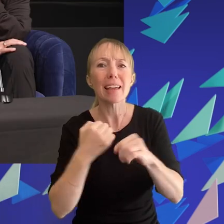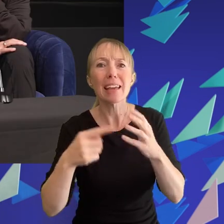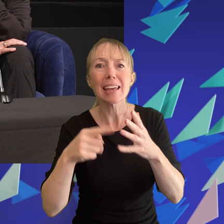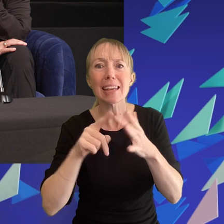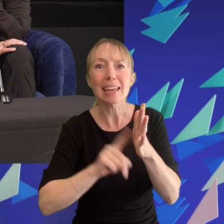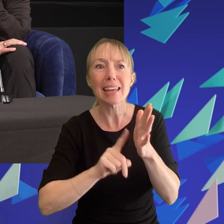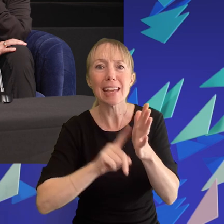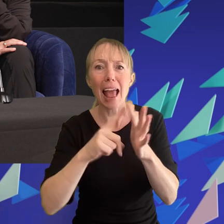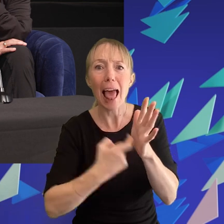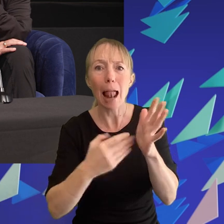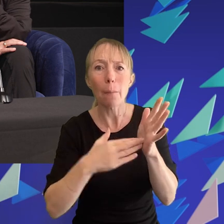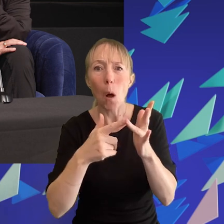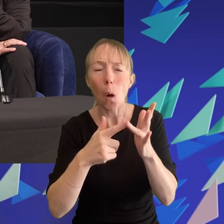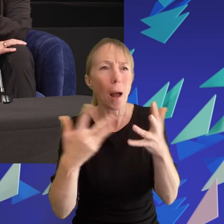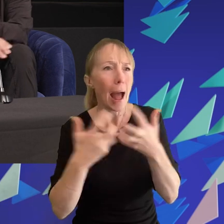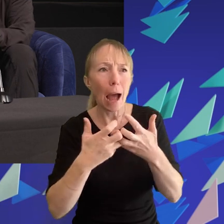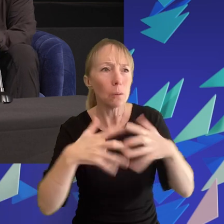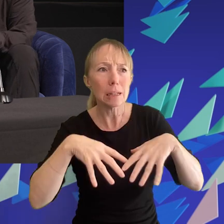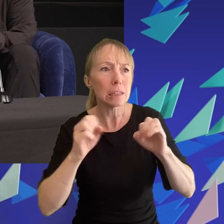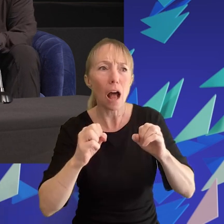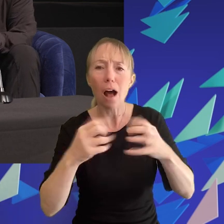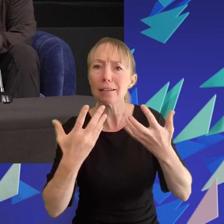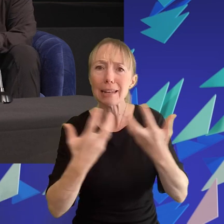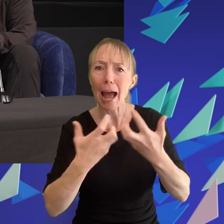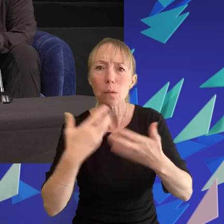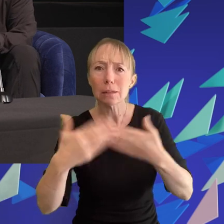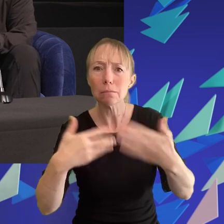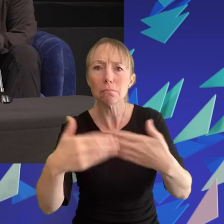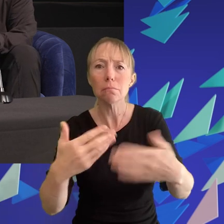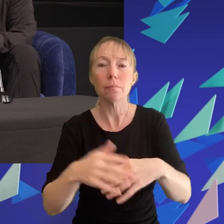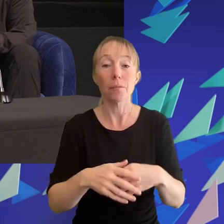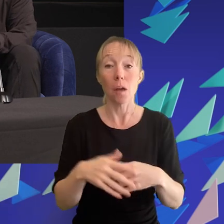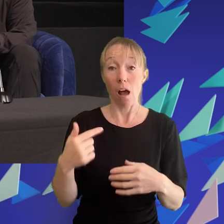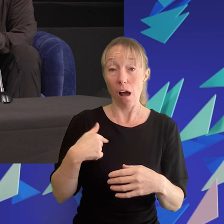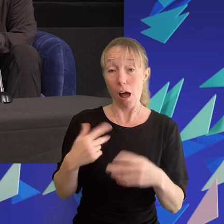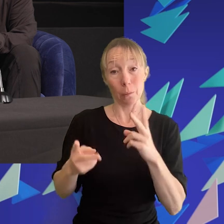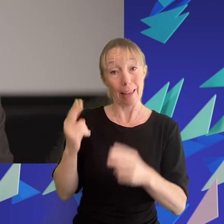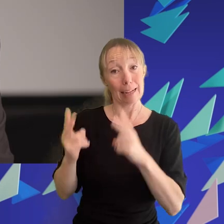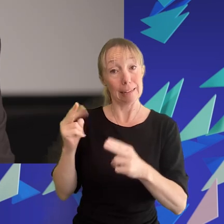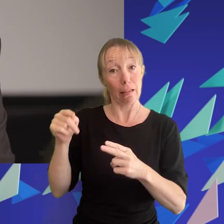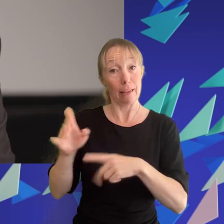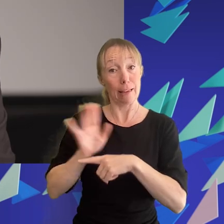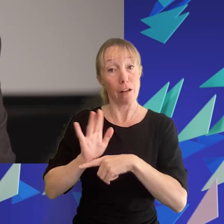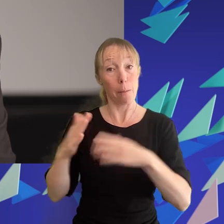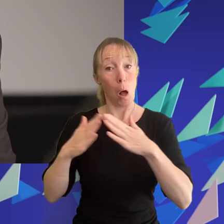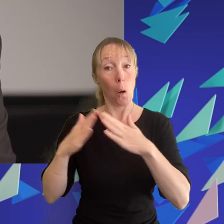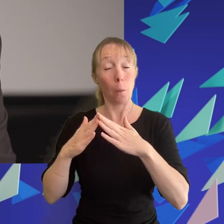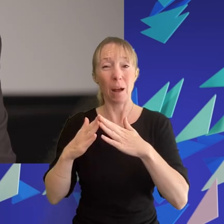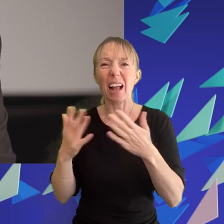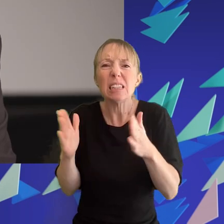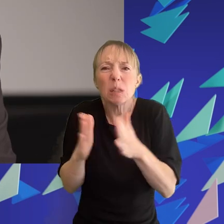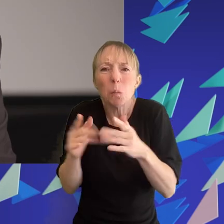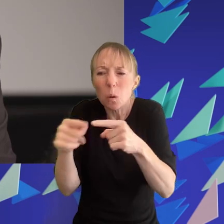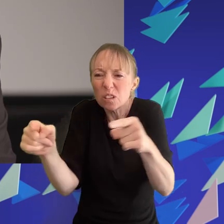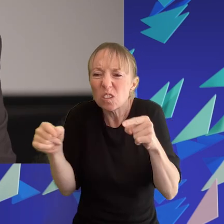first collaboration? Well, I was editing. I edit this film in my home. I have a little studio, and I was 8 months